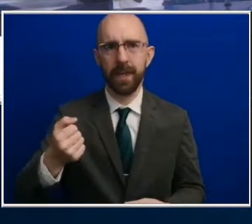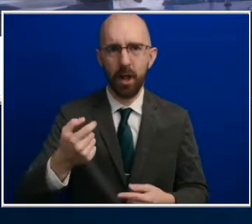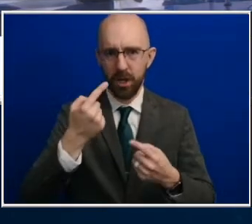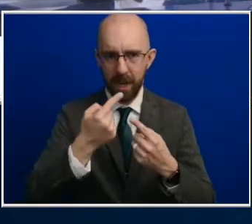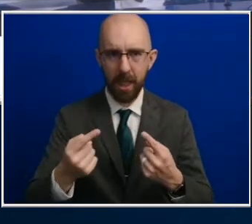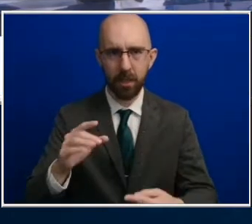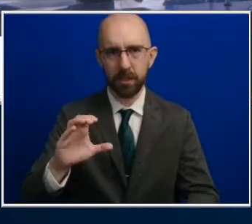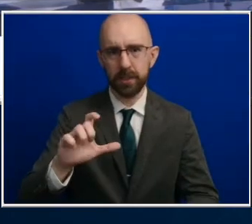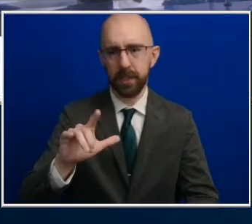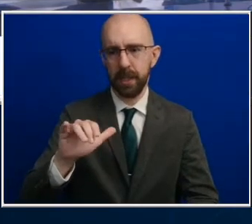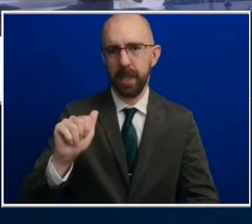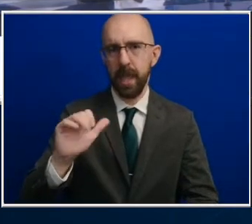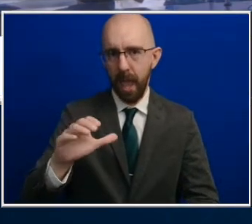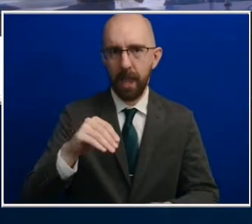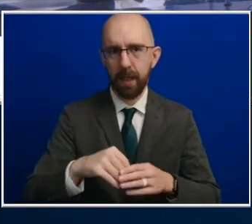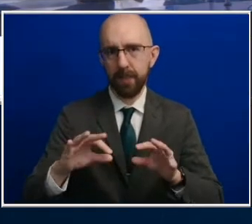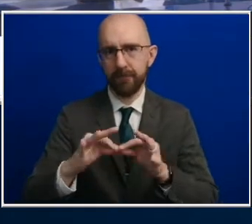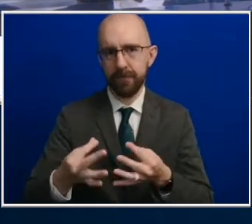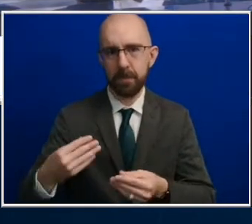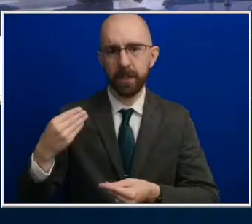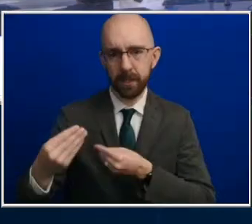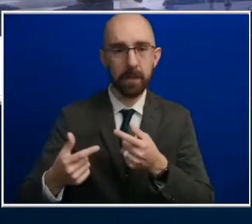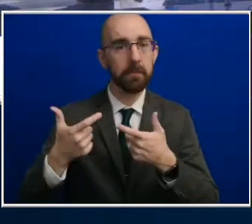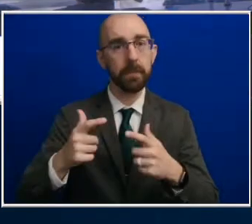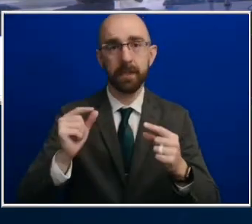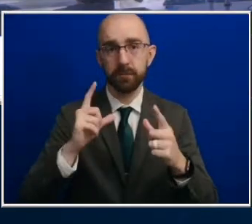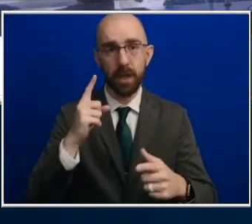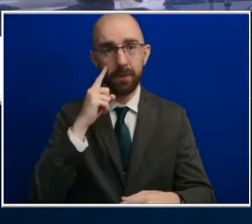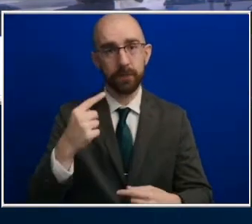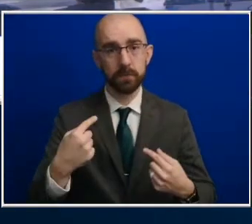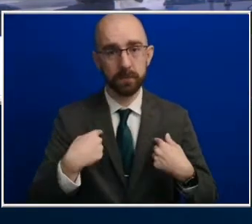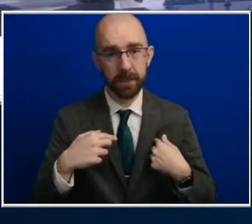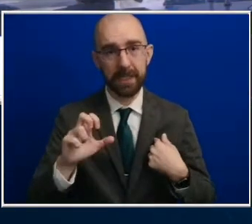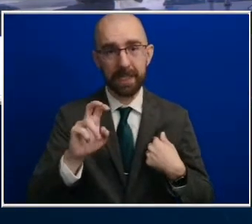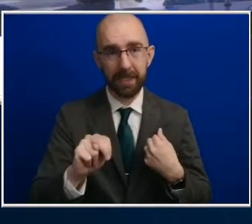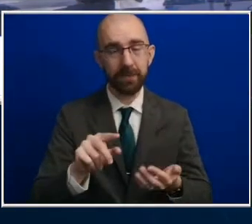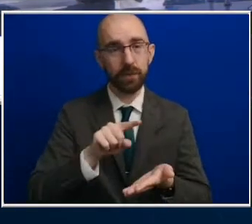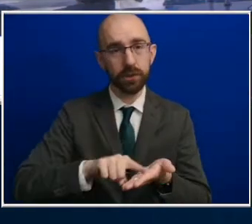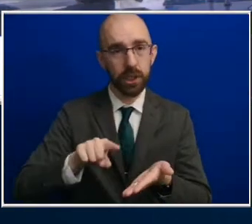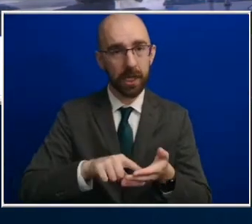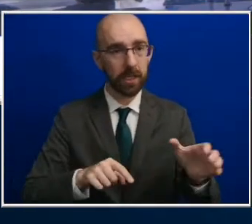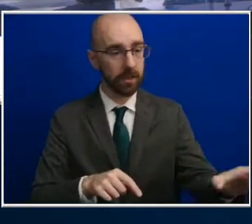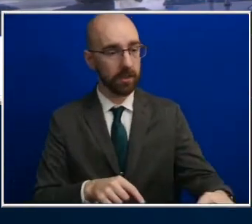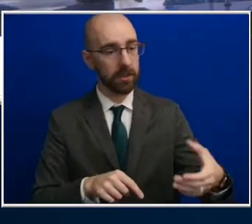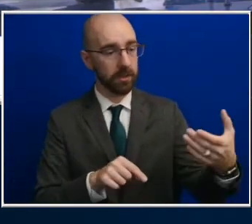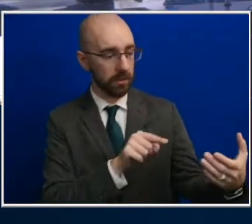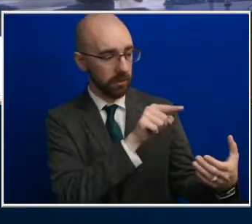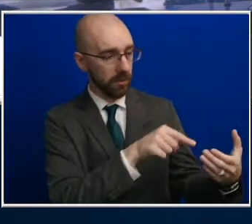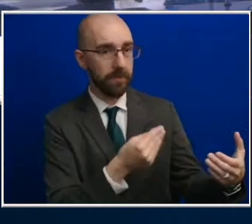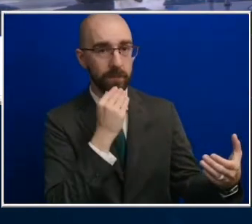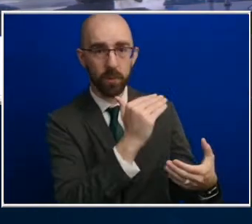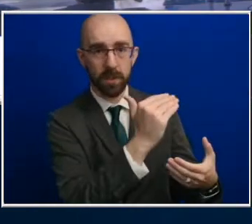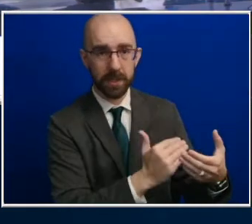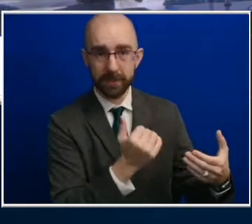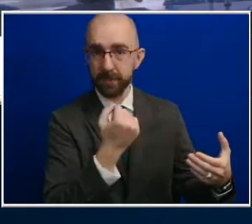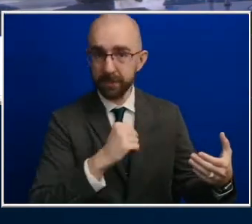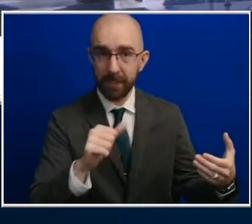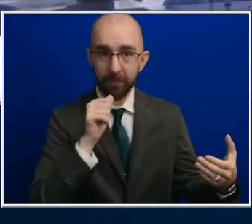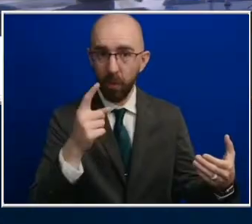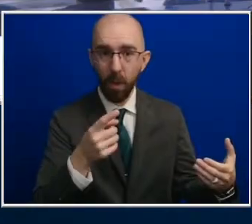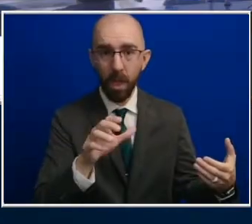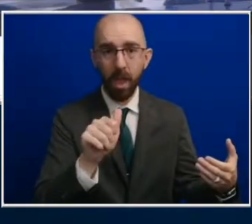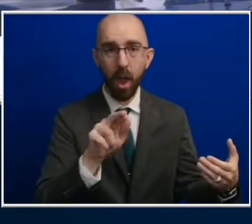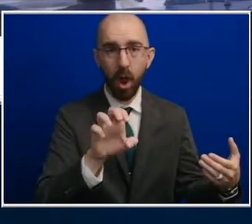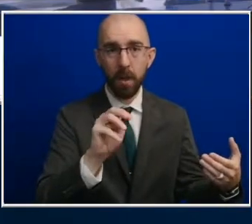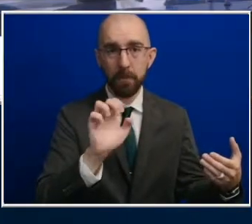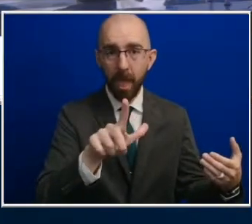my family. The biggest surprise for me was that even checking ingredients isn't always safe, like caramel color